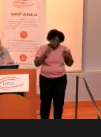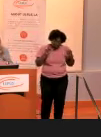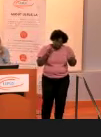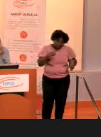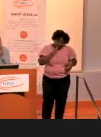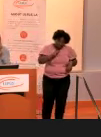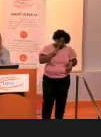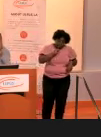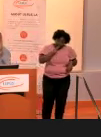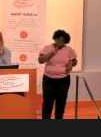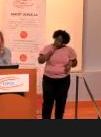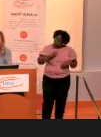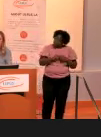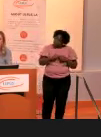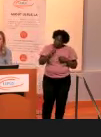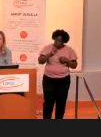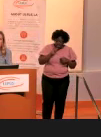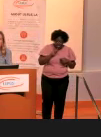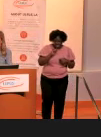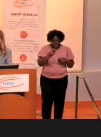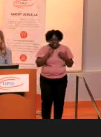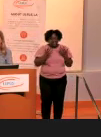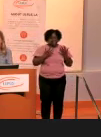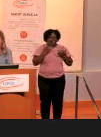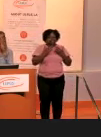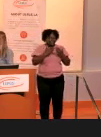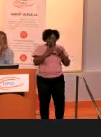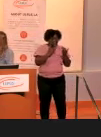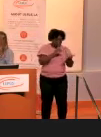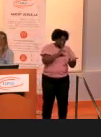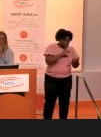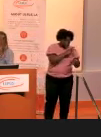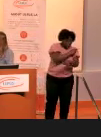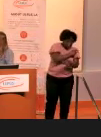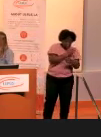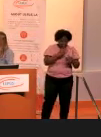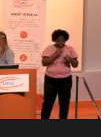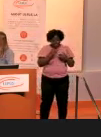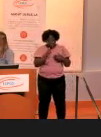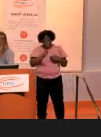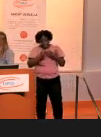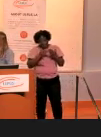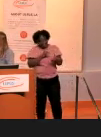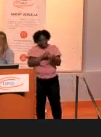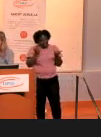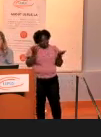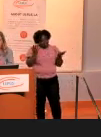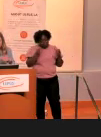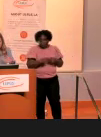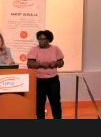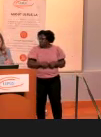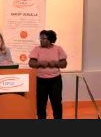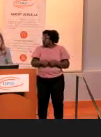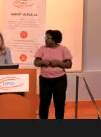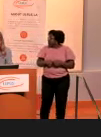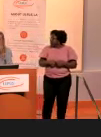patience, which is not always easy for the patient or the physician. And I think one of the other things that's really